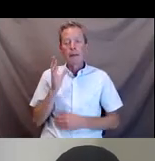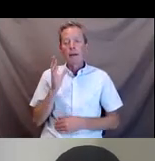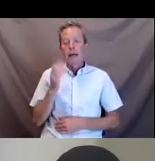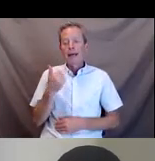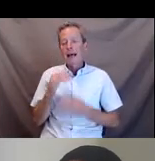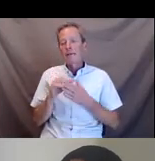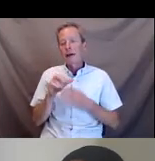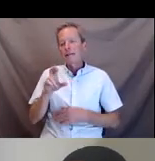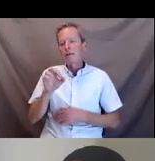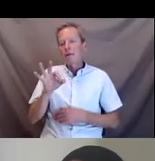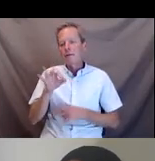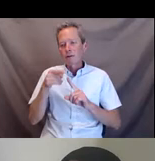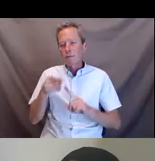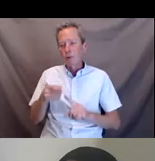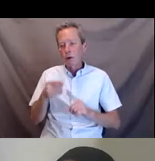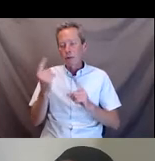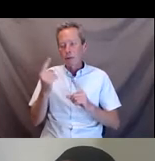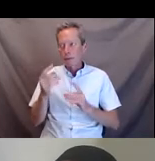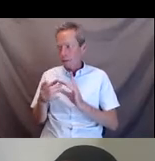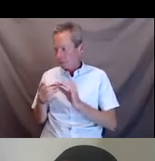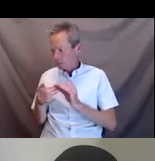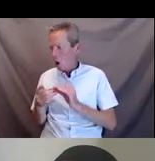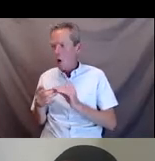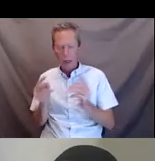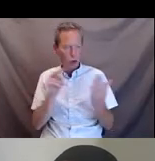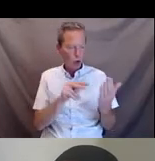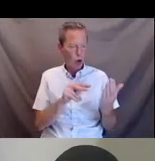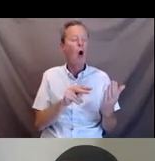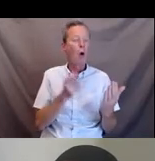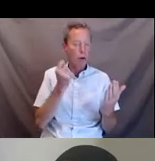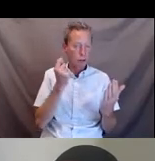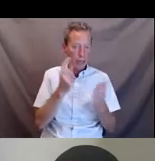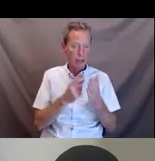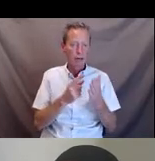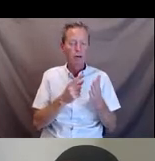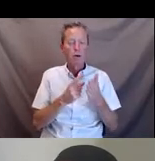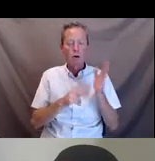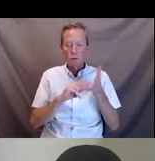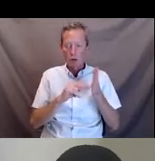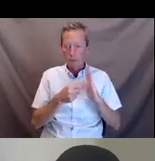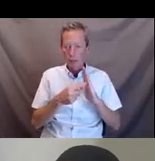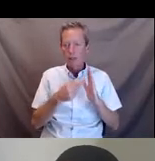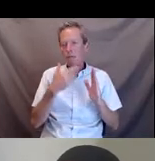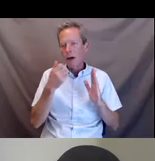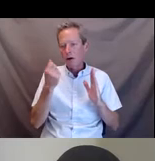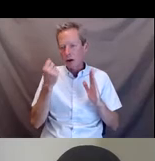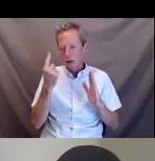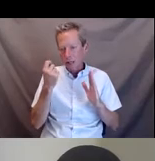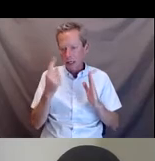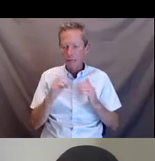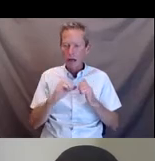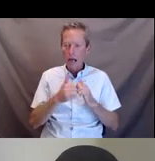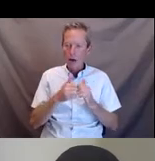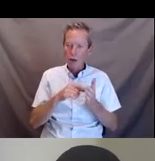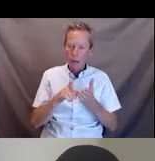a reference point and something to refer back to get a better understanding of how we pay, why we pay, what do we believe